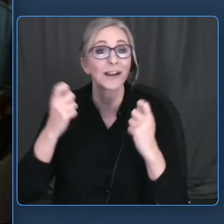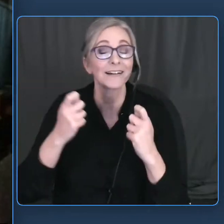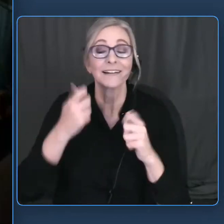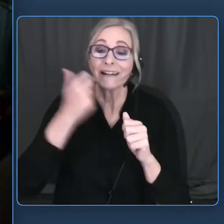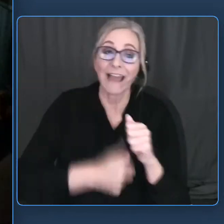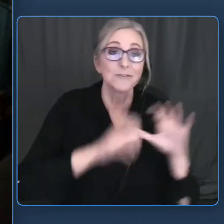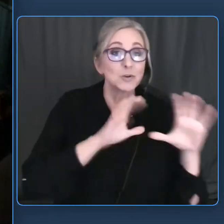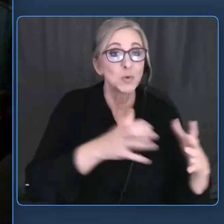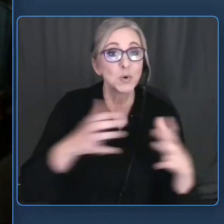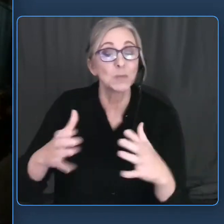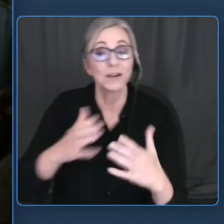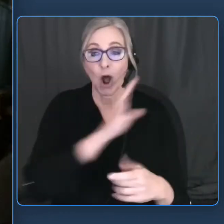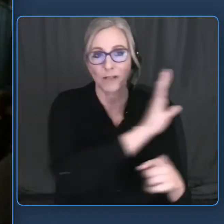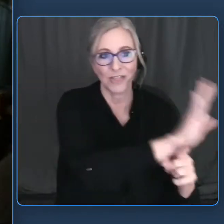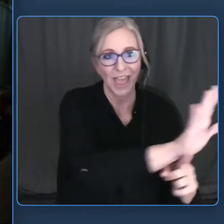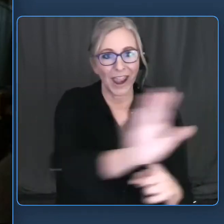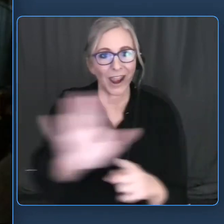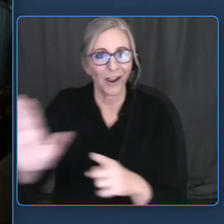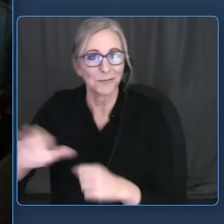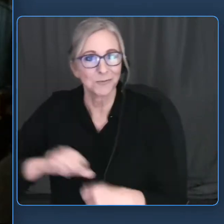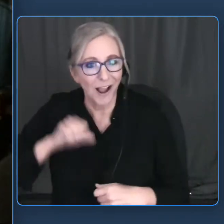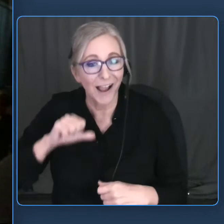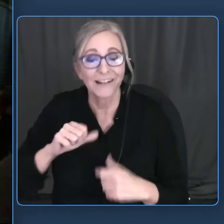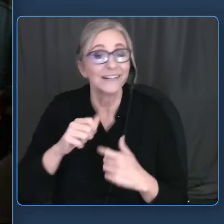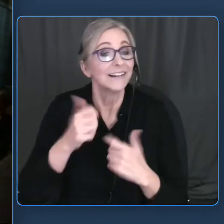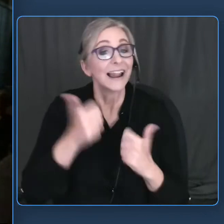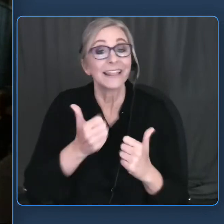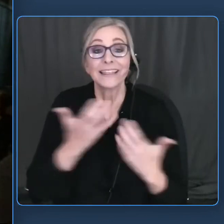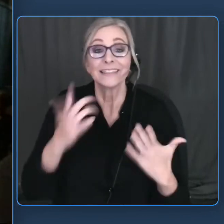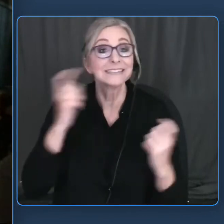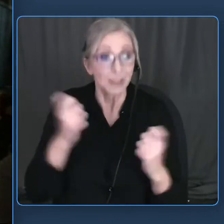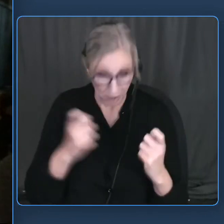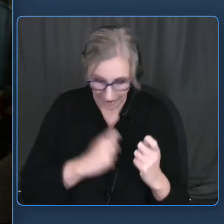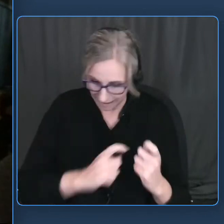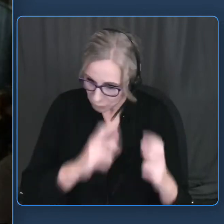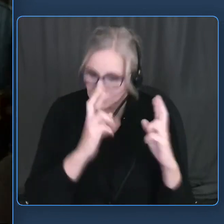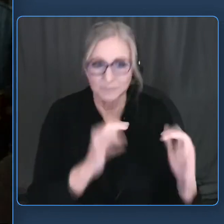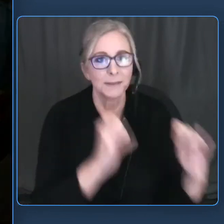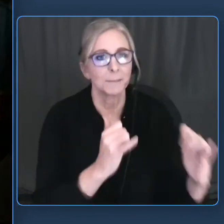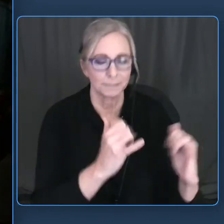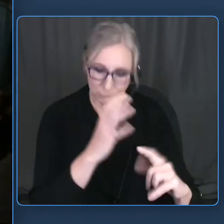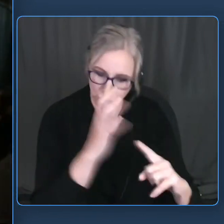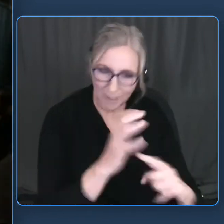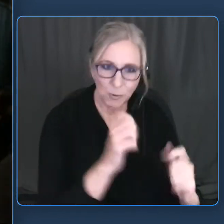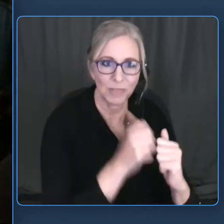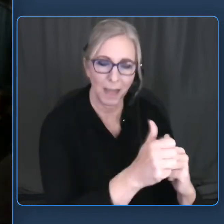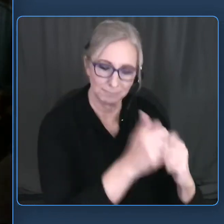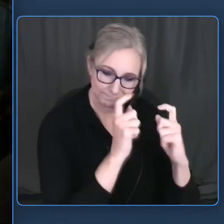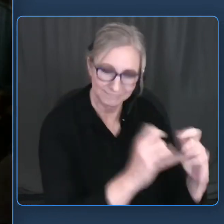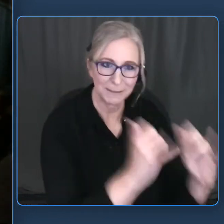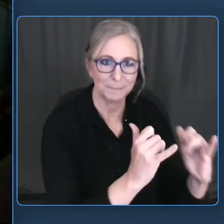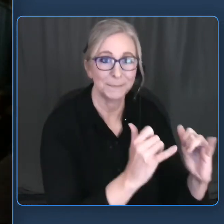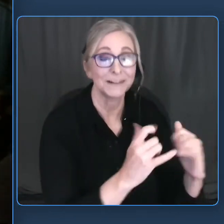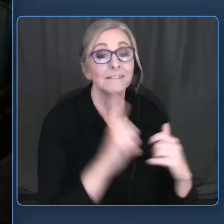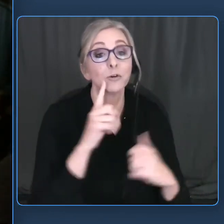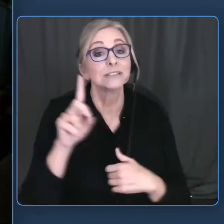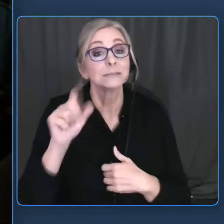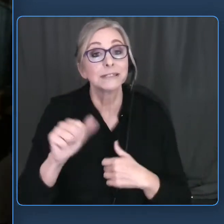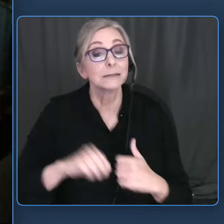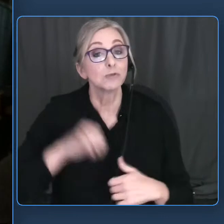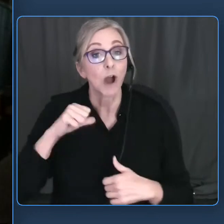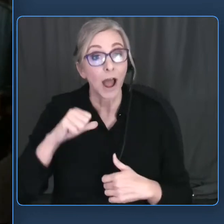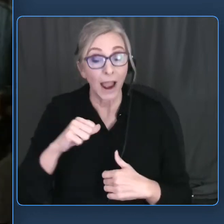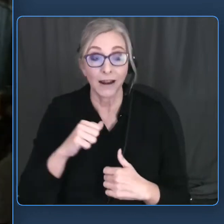group and all of their pride. Anything that they celebrate, I have to celebrate and champion. So for Disability Pride, I've been looking into